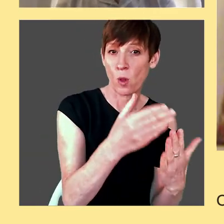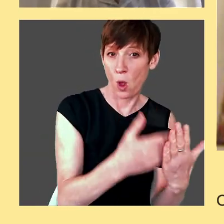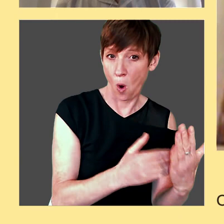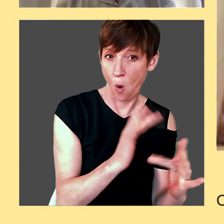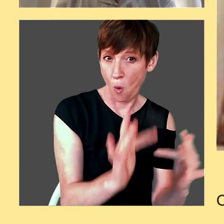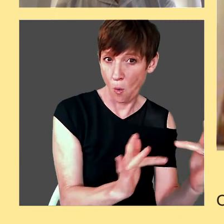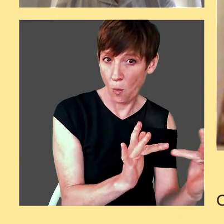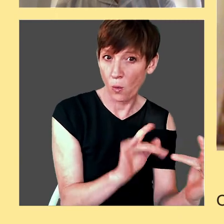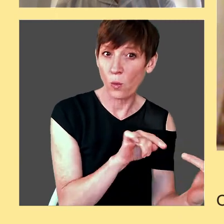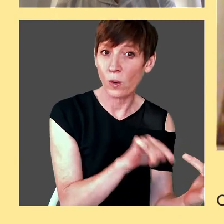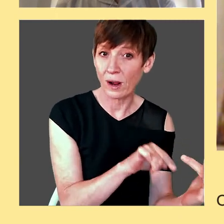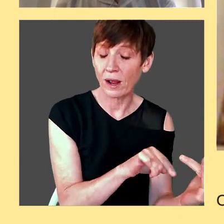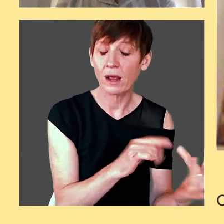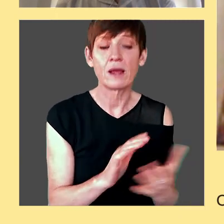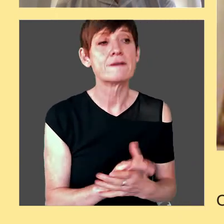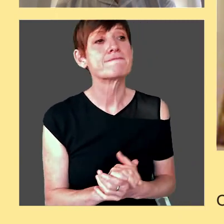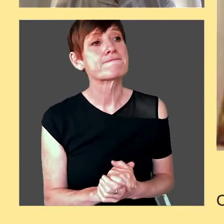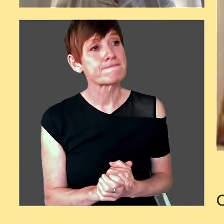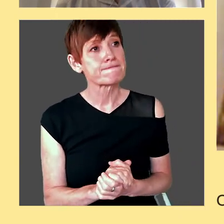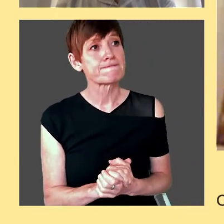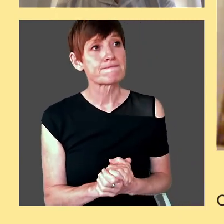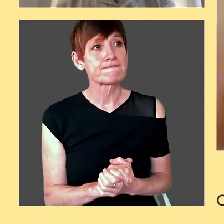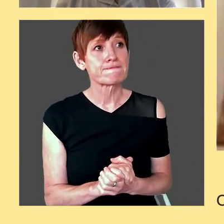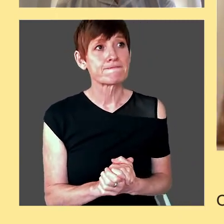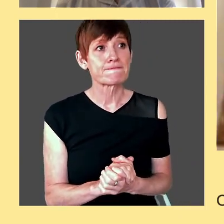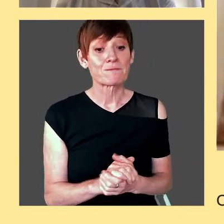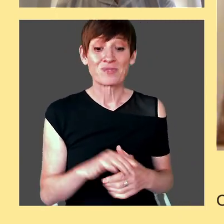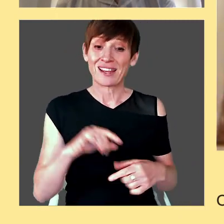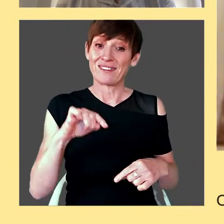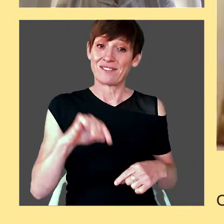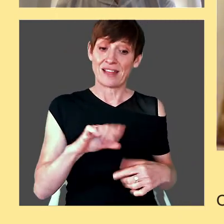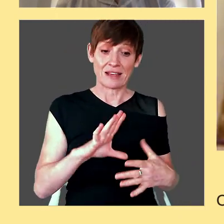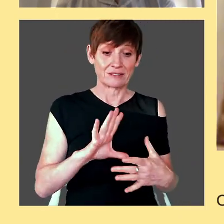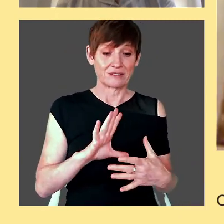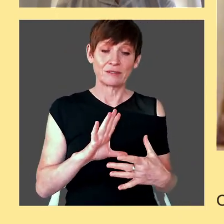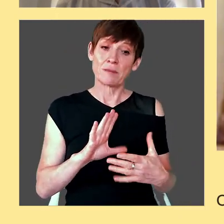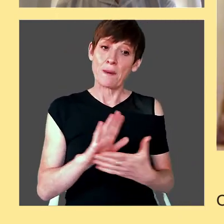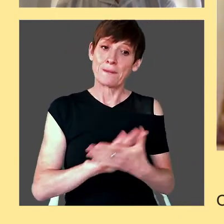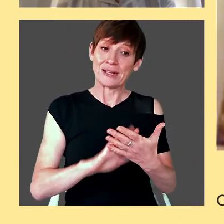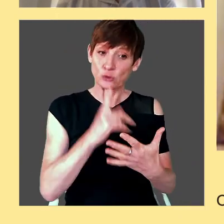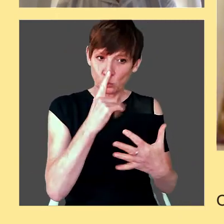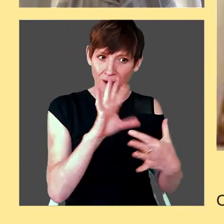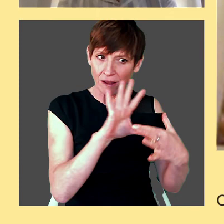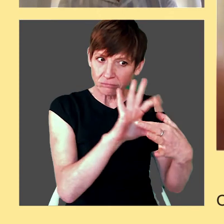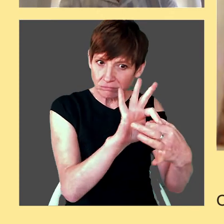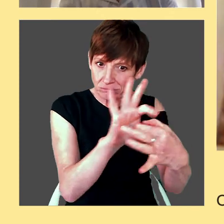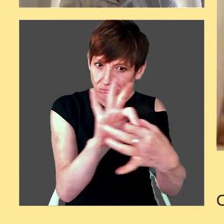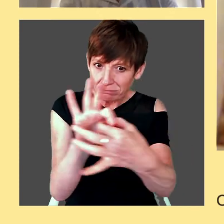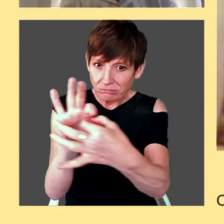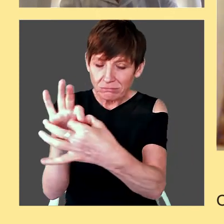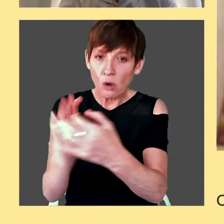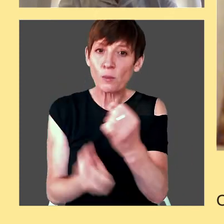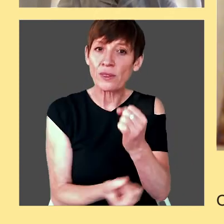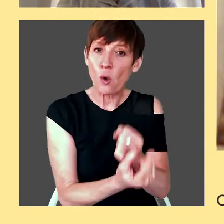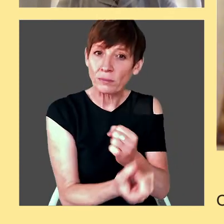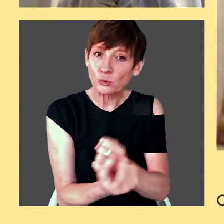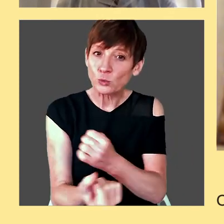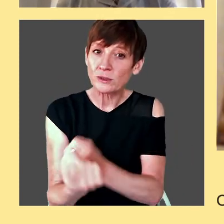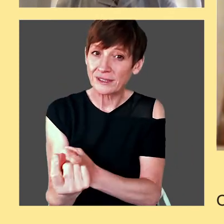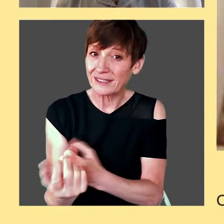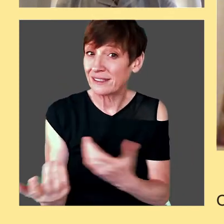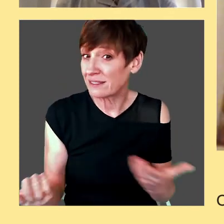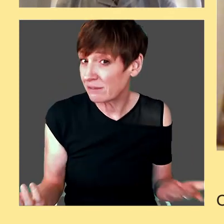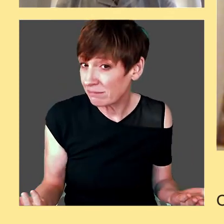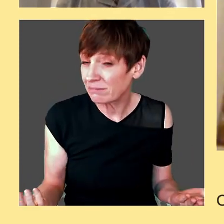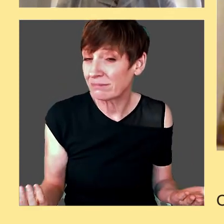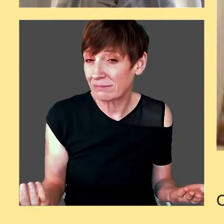If it helps you to connect you with other organization or other opportunities, maybe